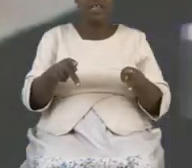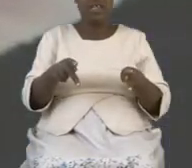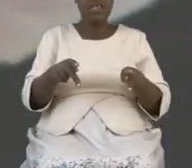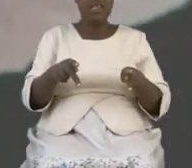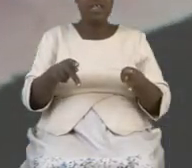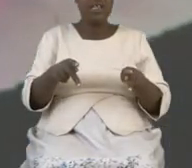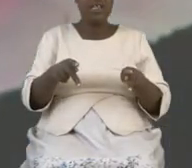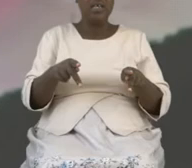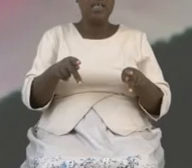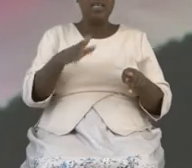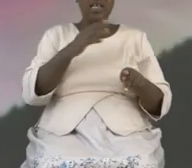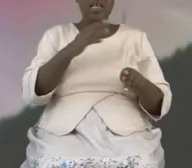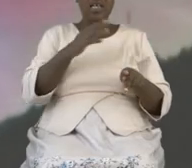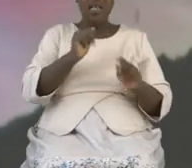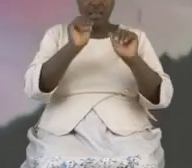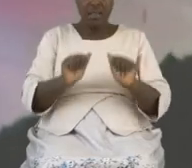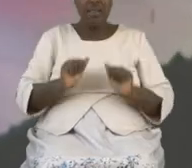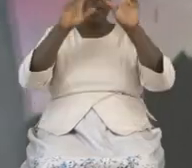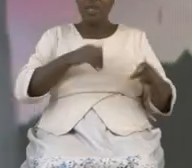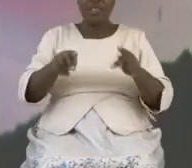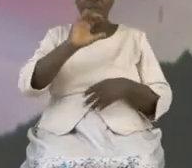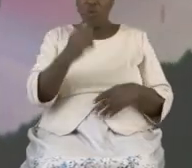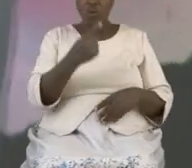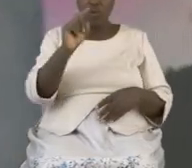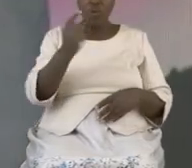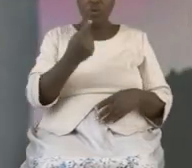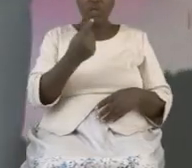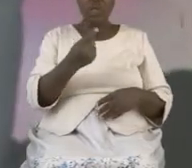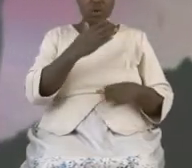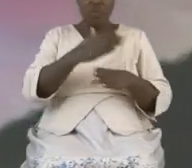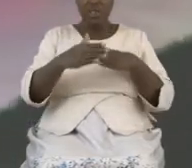is holy, completely consecrated.